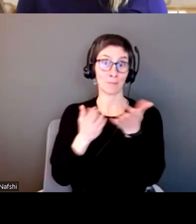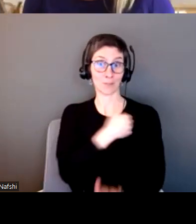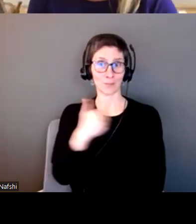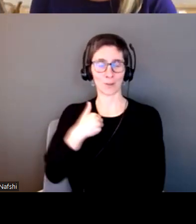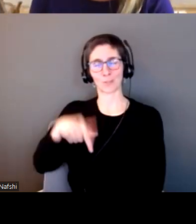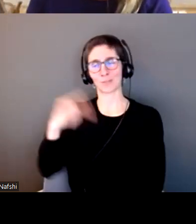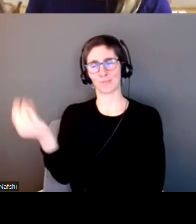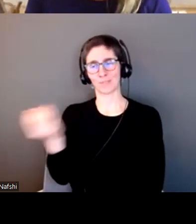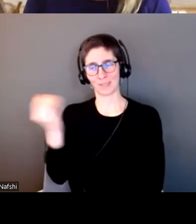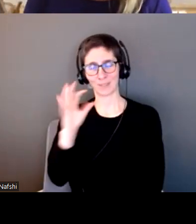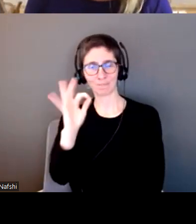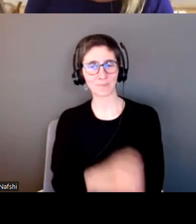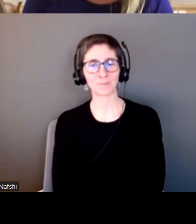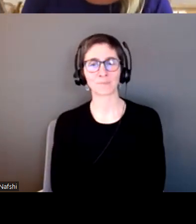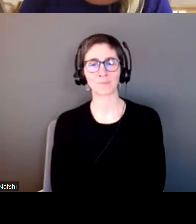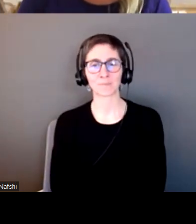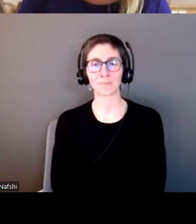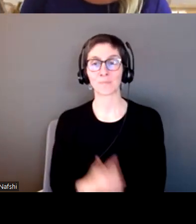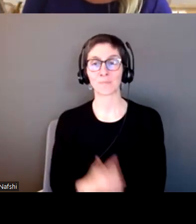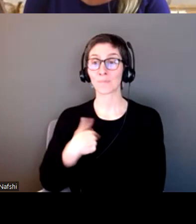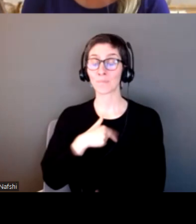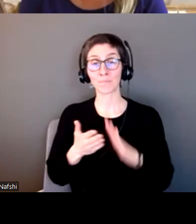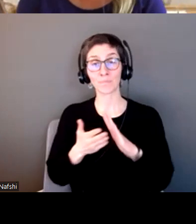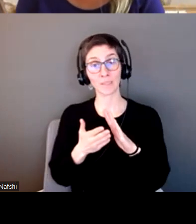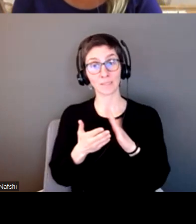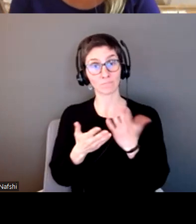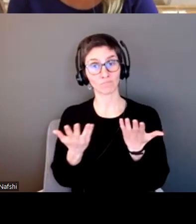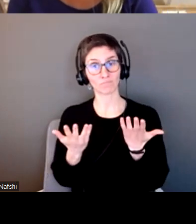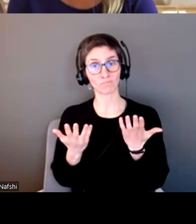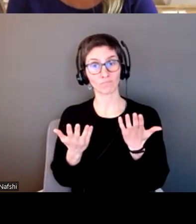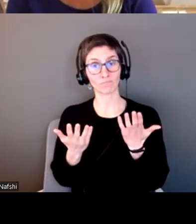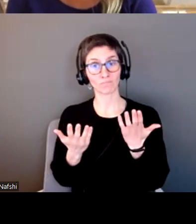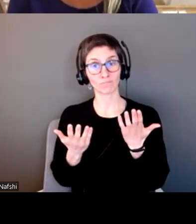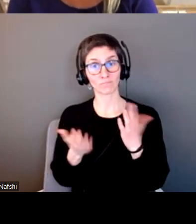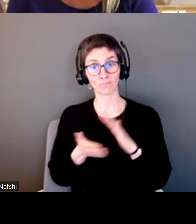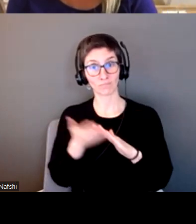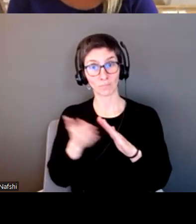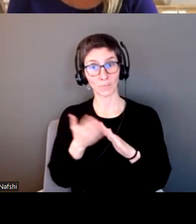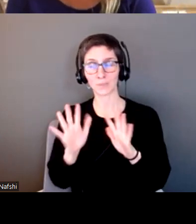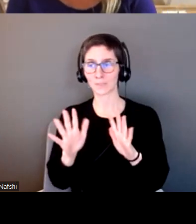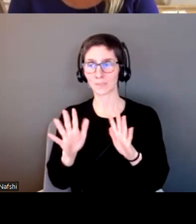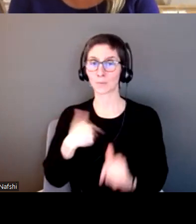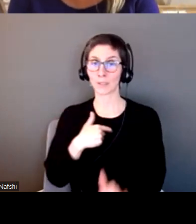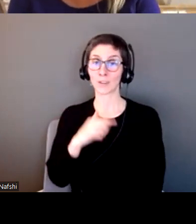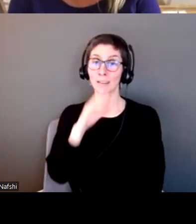And we operate as elder abuse or an elder